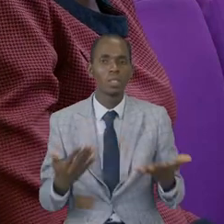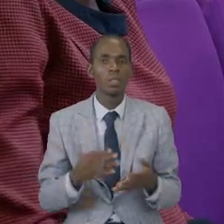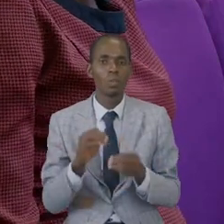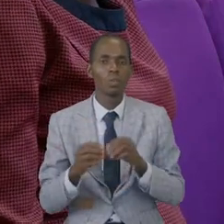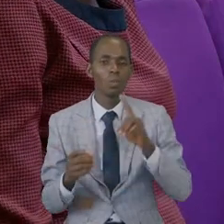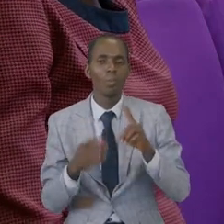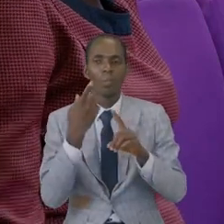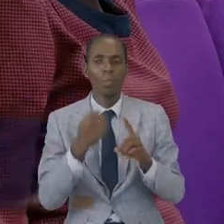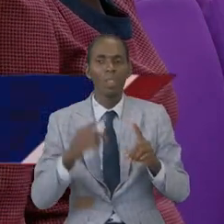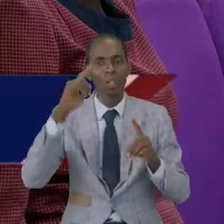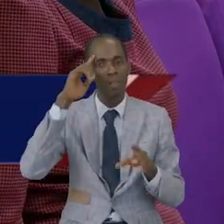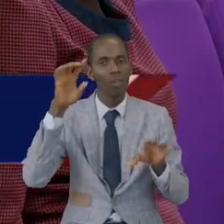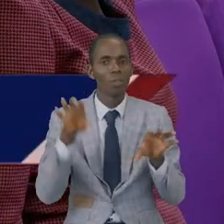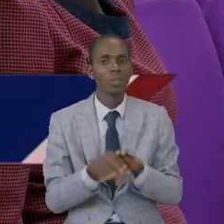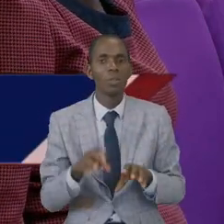the covenant of